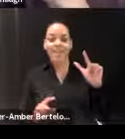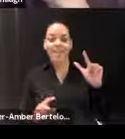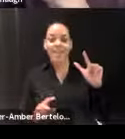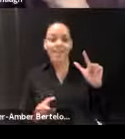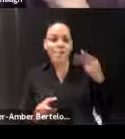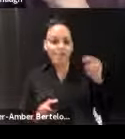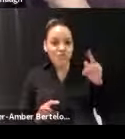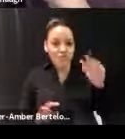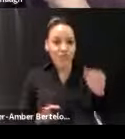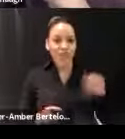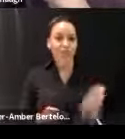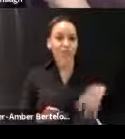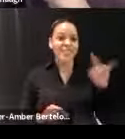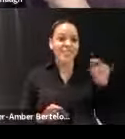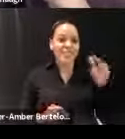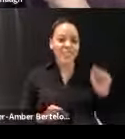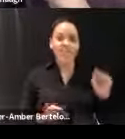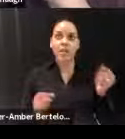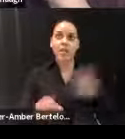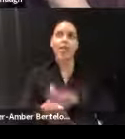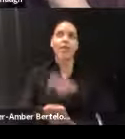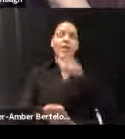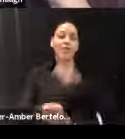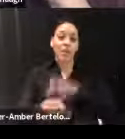for a long time, and this pandemic